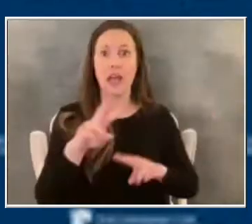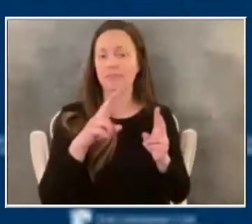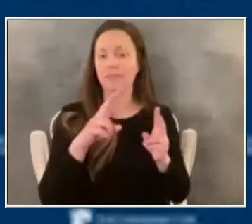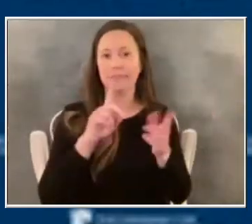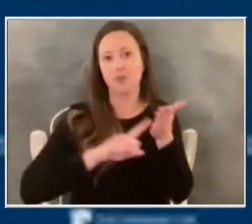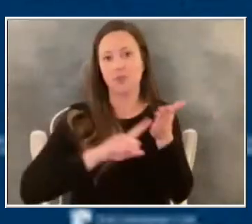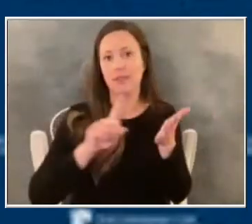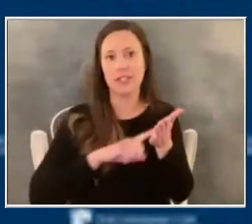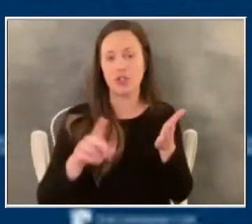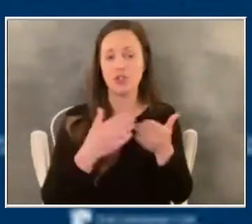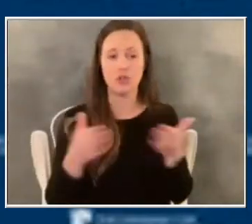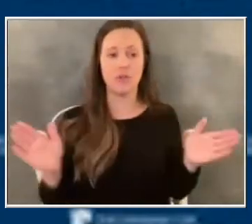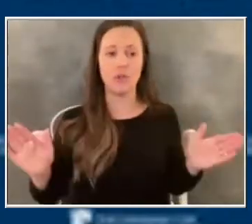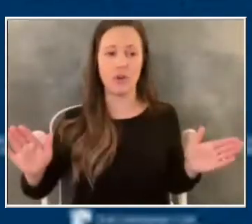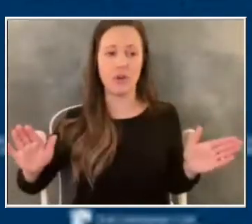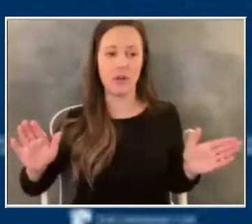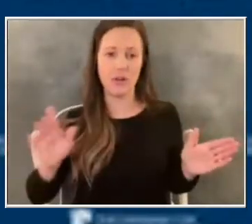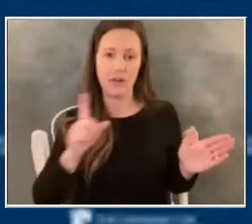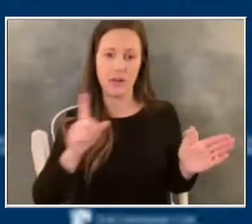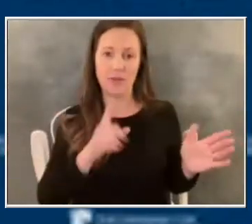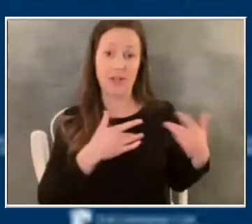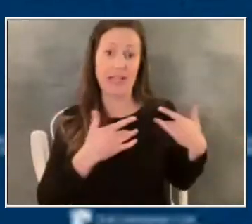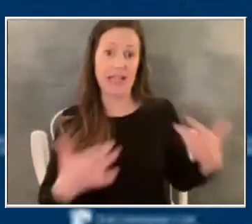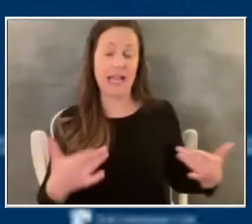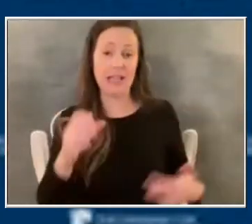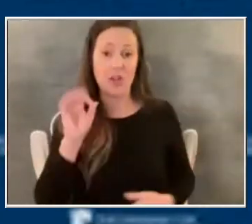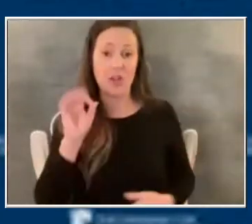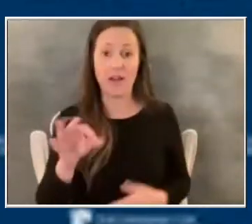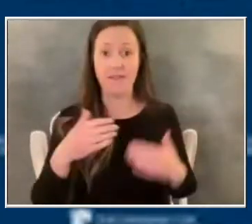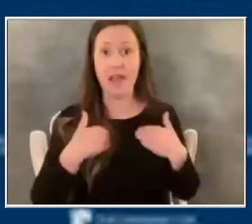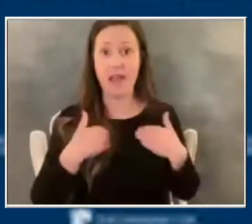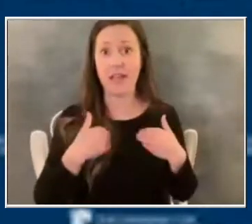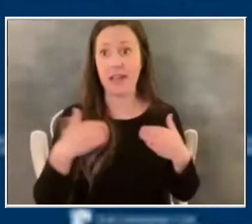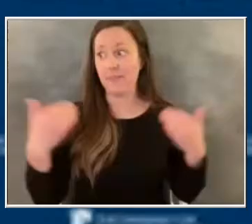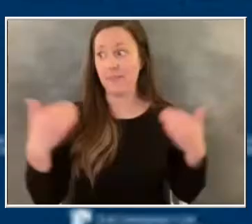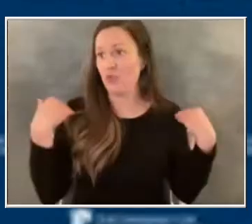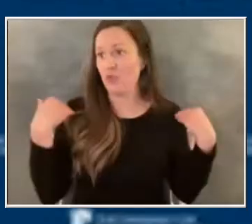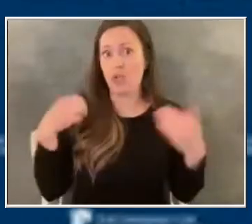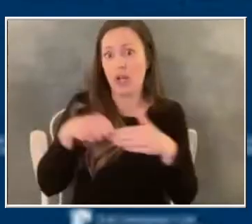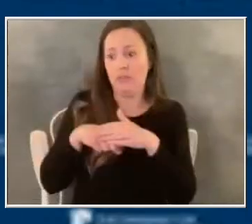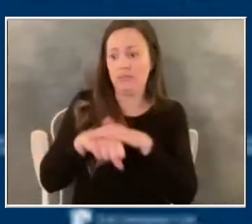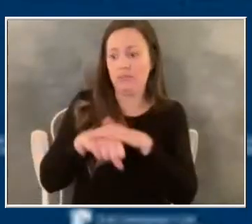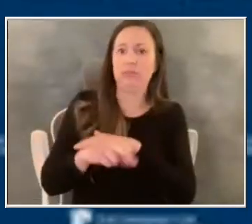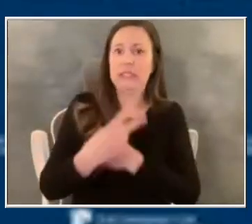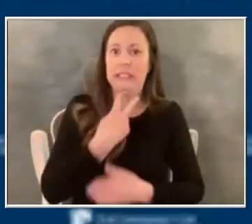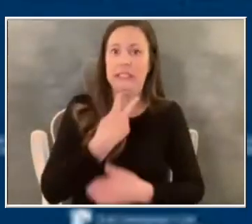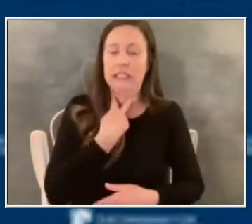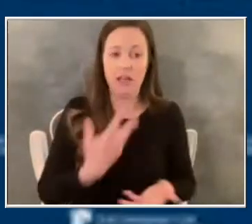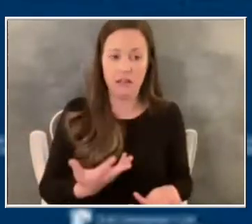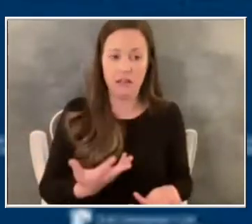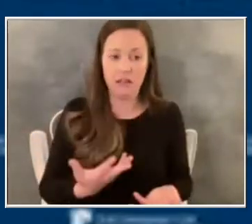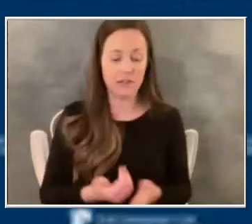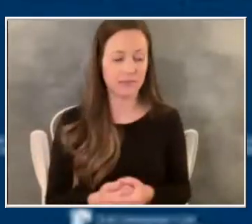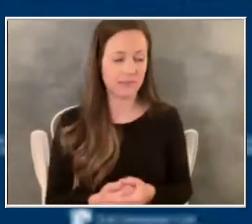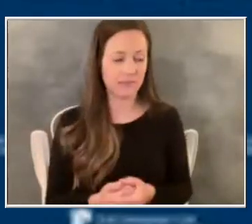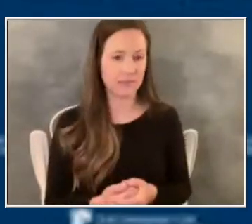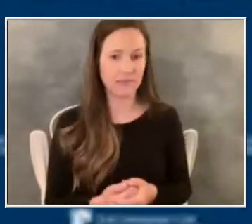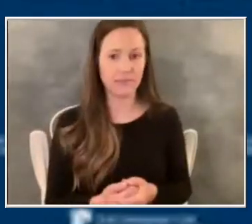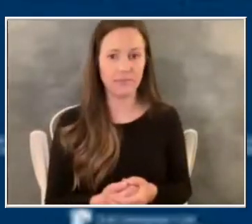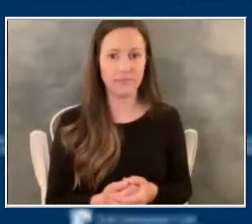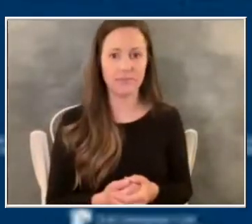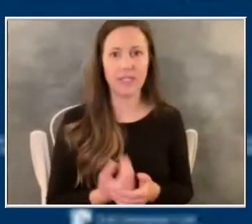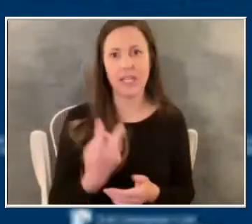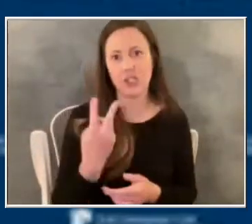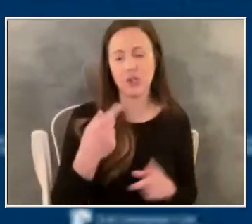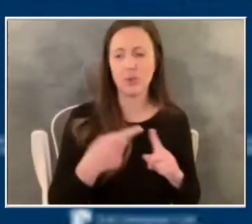the likelihood of having a shoulder dystocia delivery, is 2 to